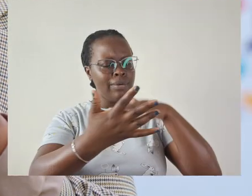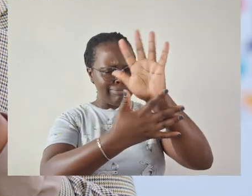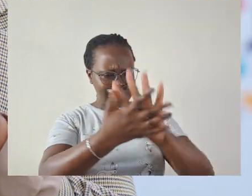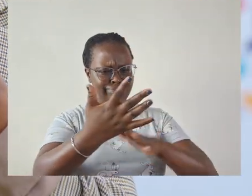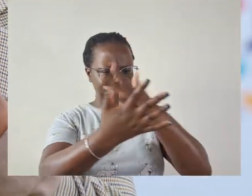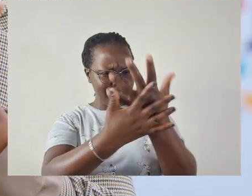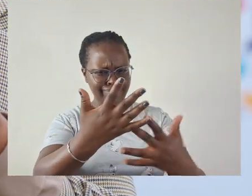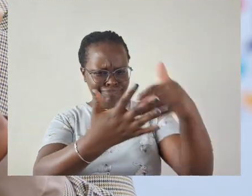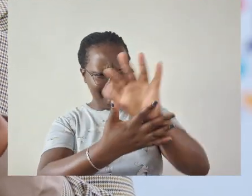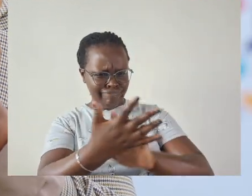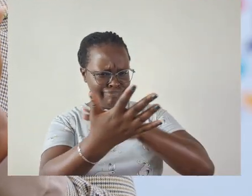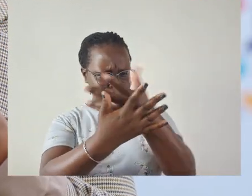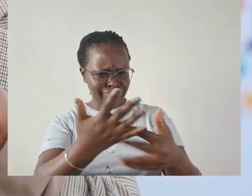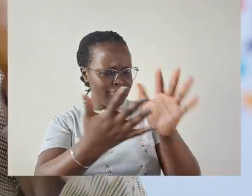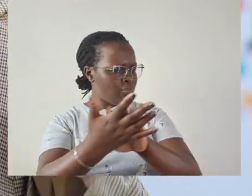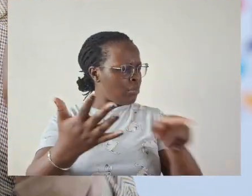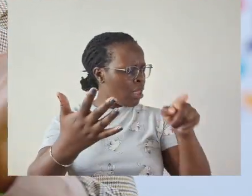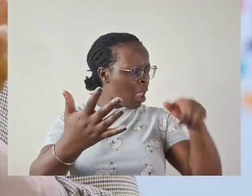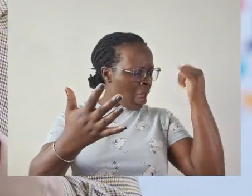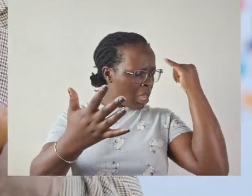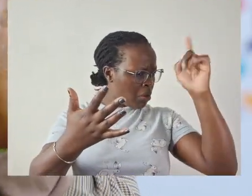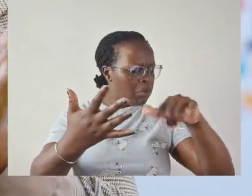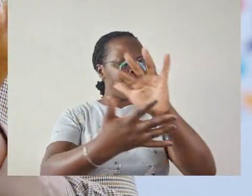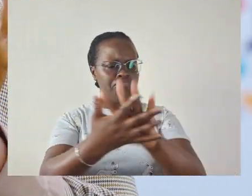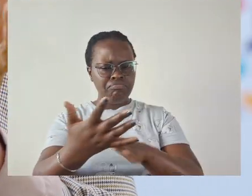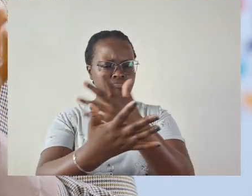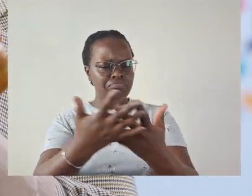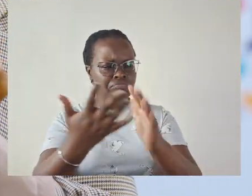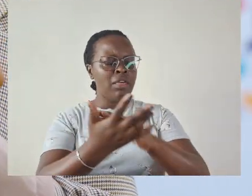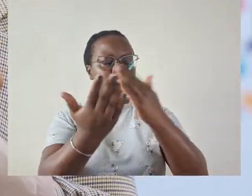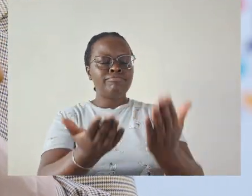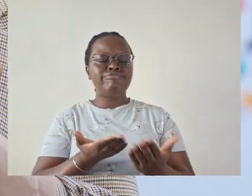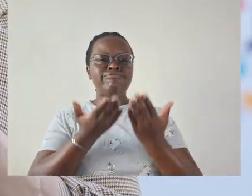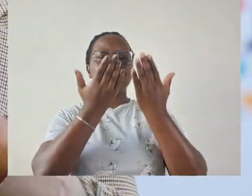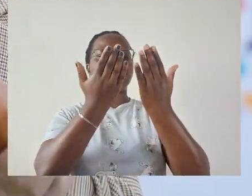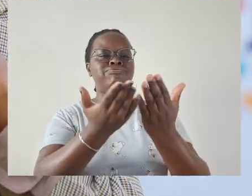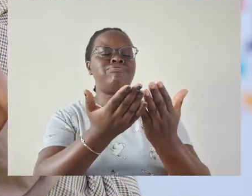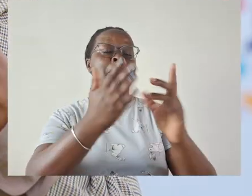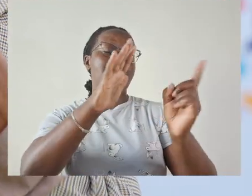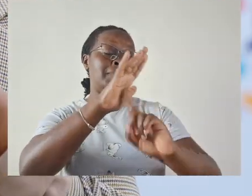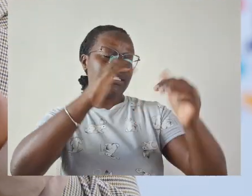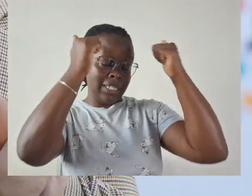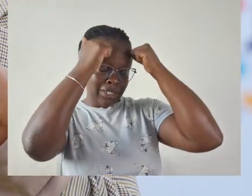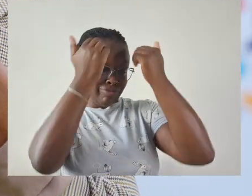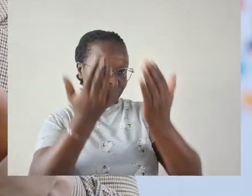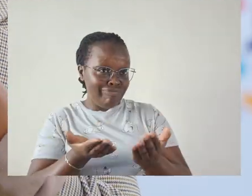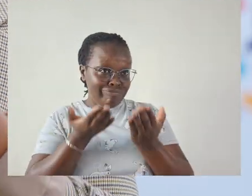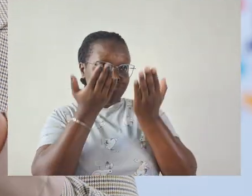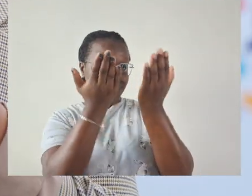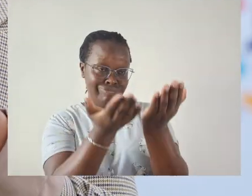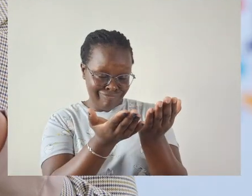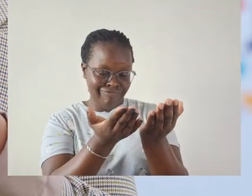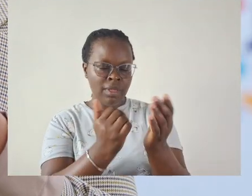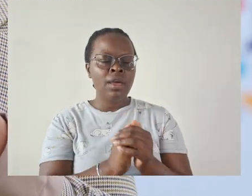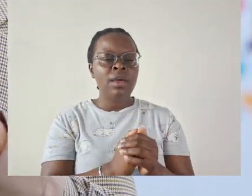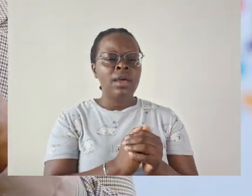handed over to the Ministry of Education during the main EdTech Summit. So we are going to have a document that is going to be handed over